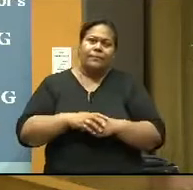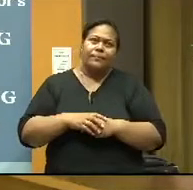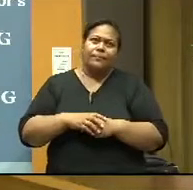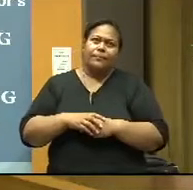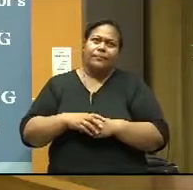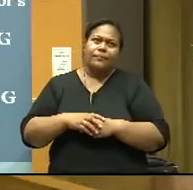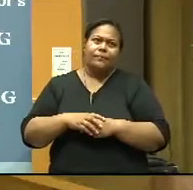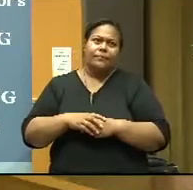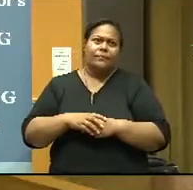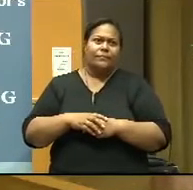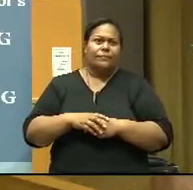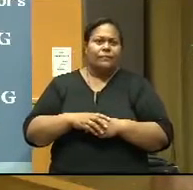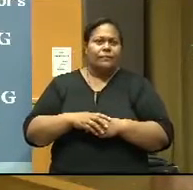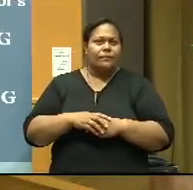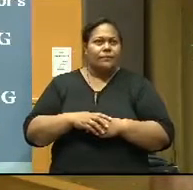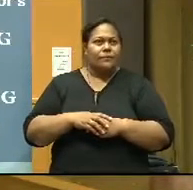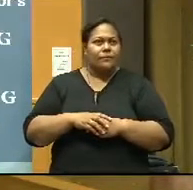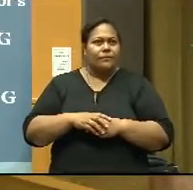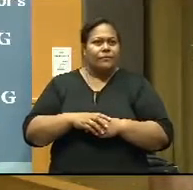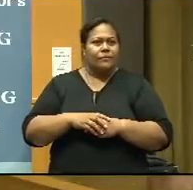very serious, deep